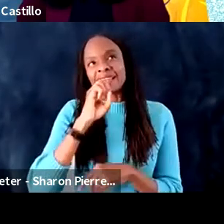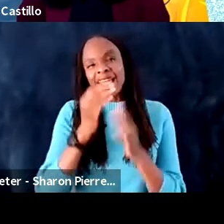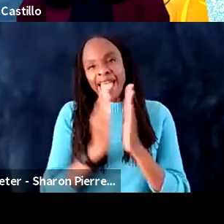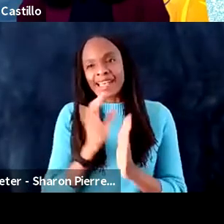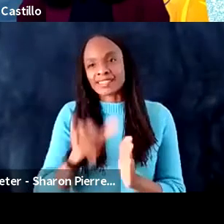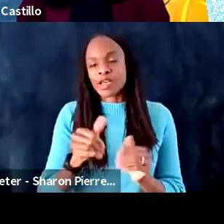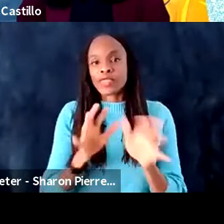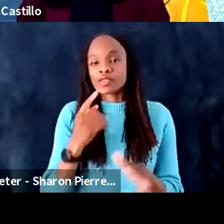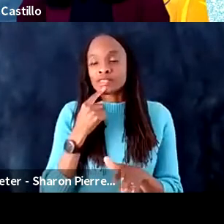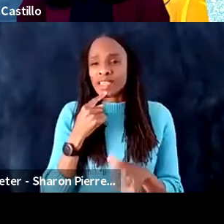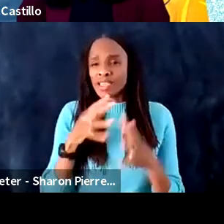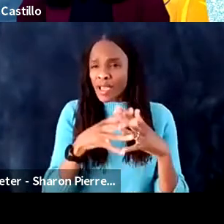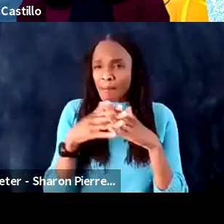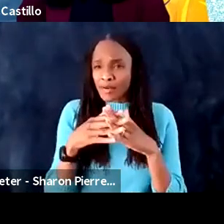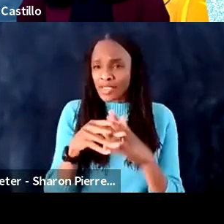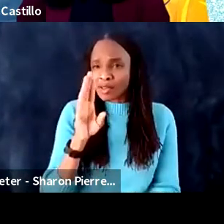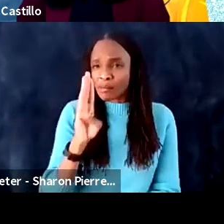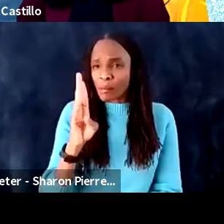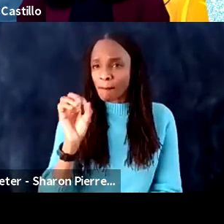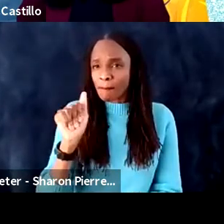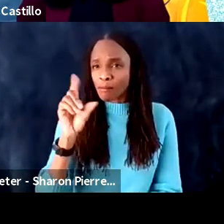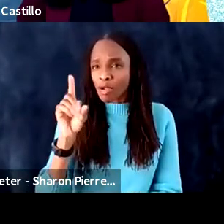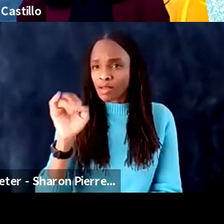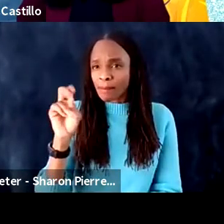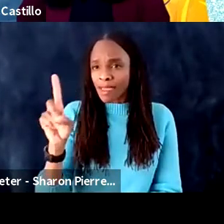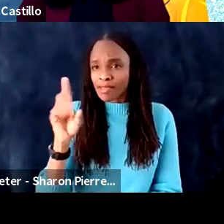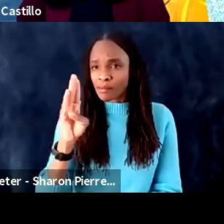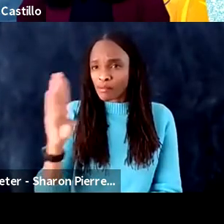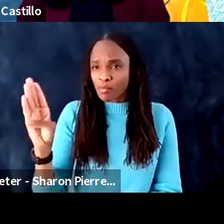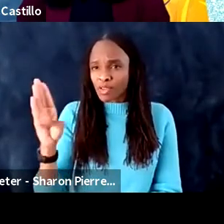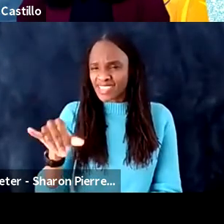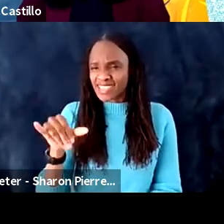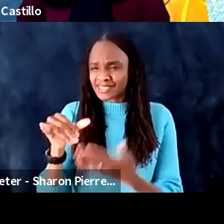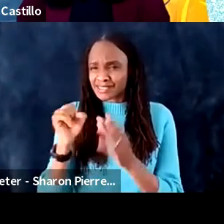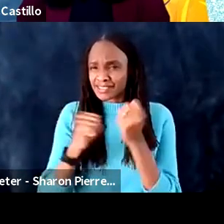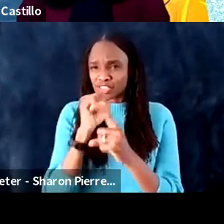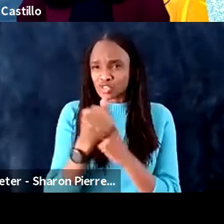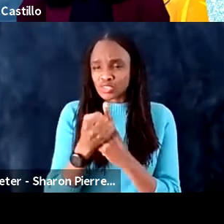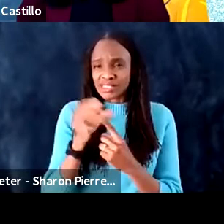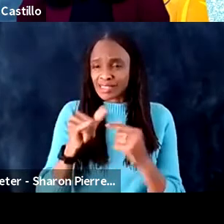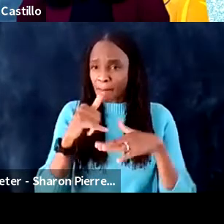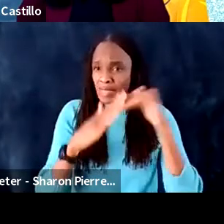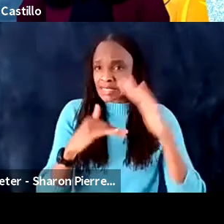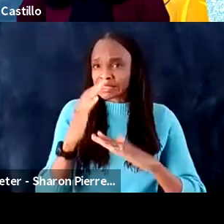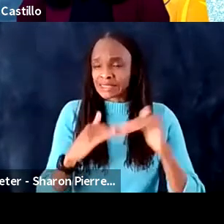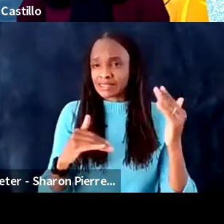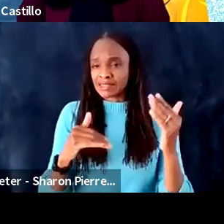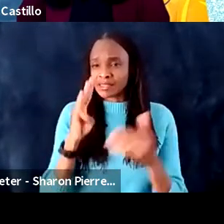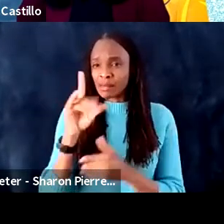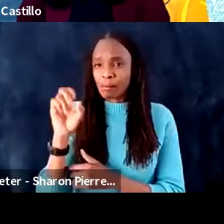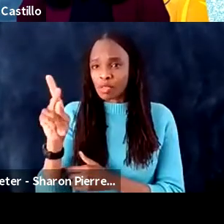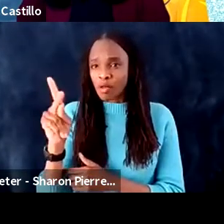America's broadband situation actually also an education crisis? It feels like it is the building block and the stumbling block that sits in front of that